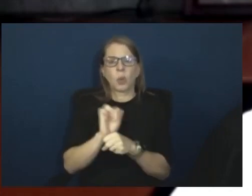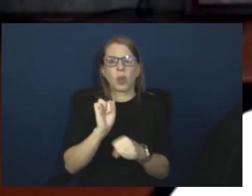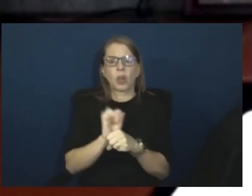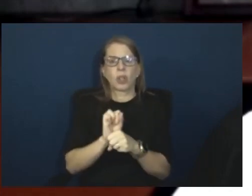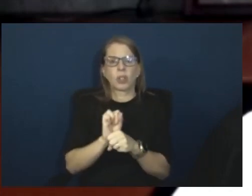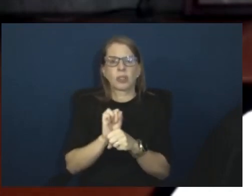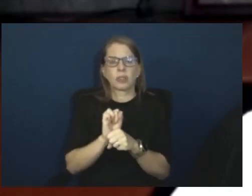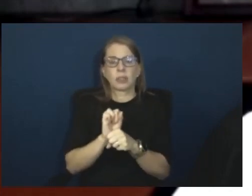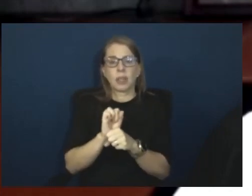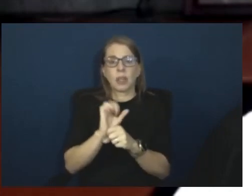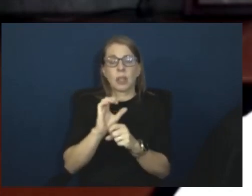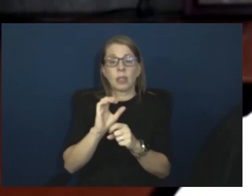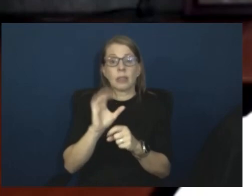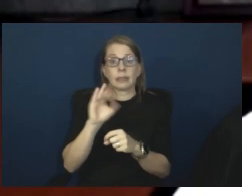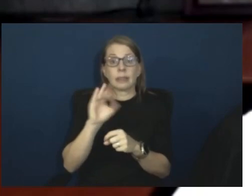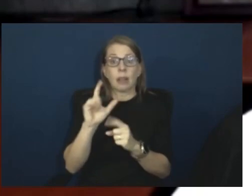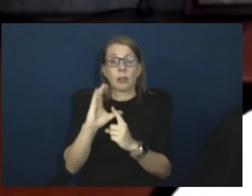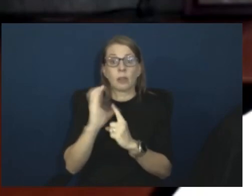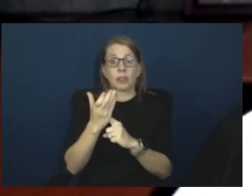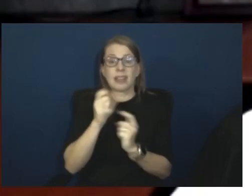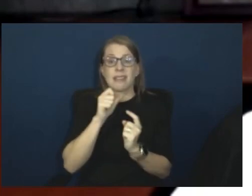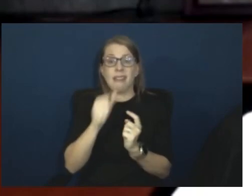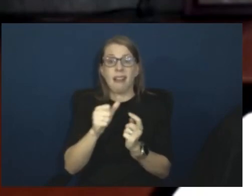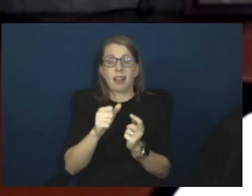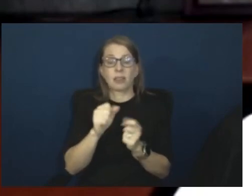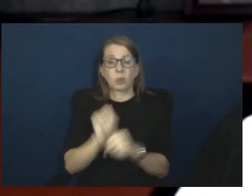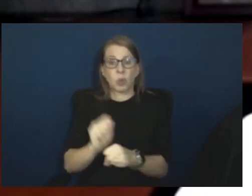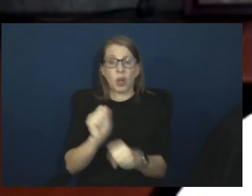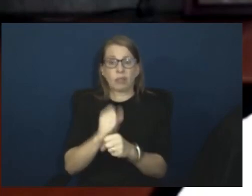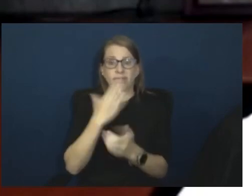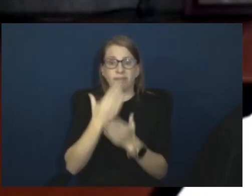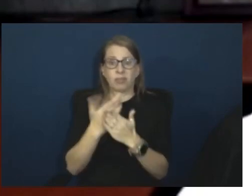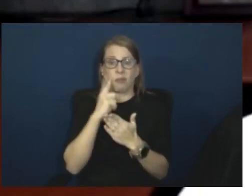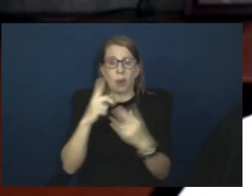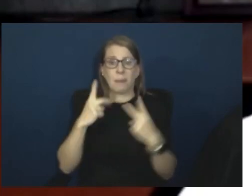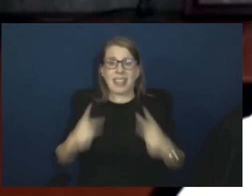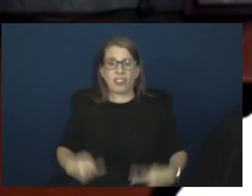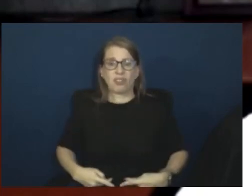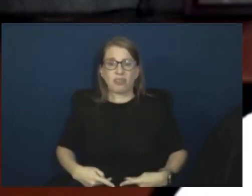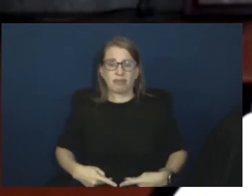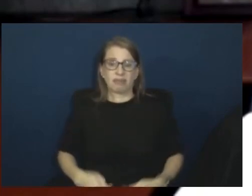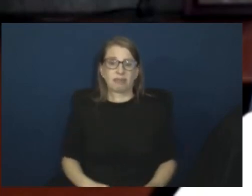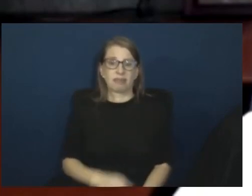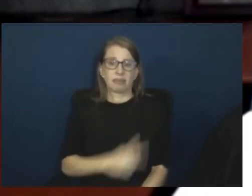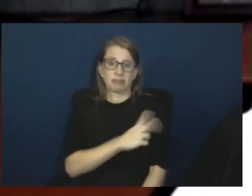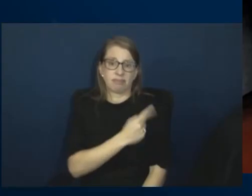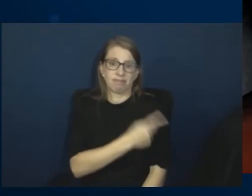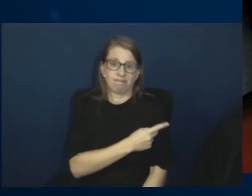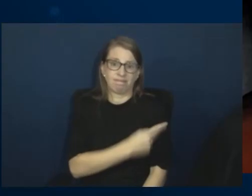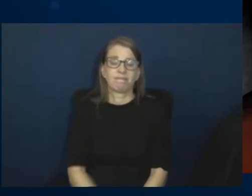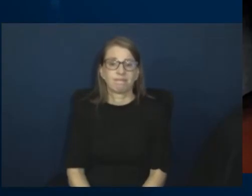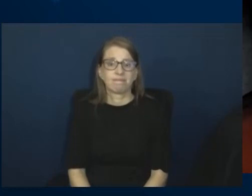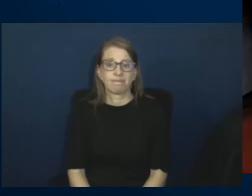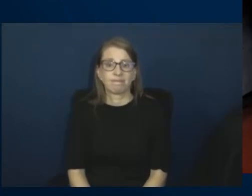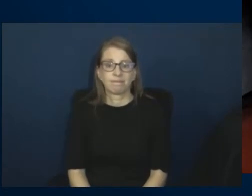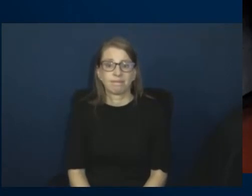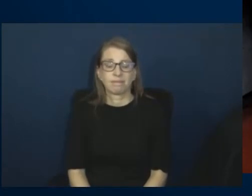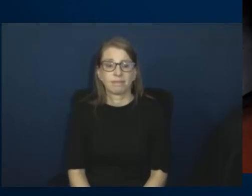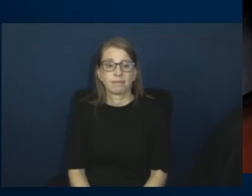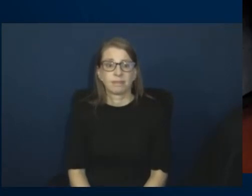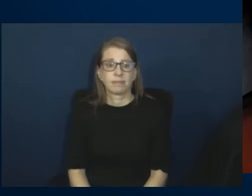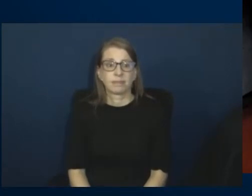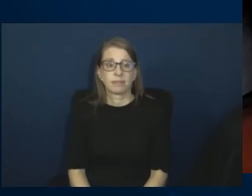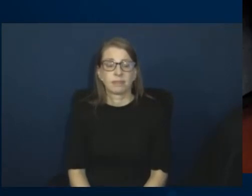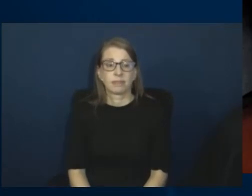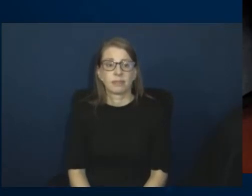well doesn't mean it also works in a patient very well. Over. So Dr. Richt, tell me